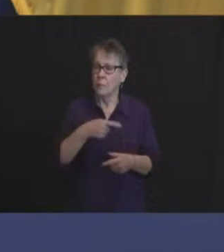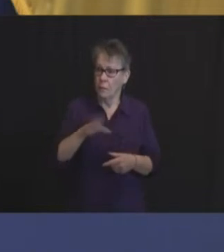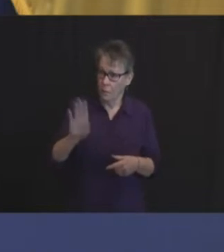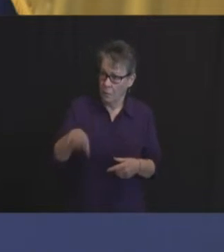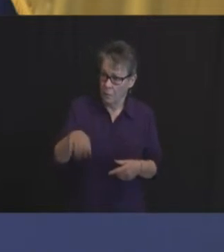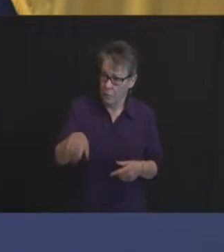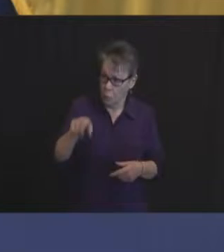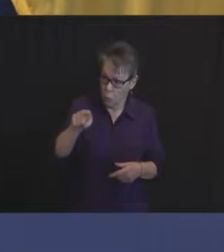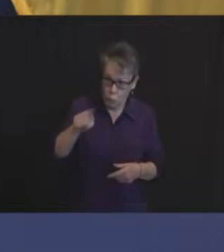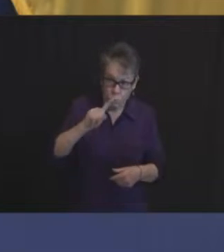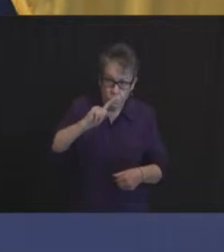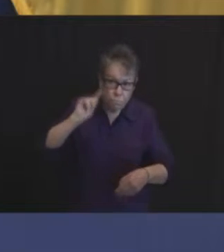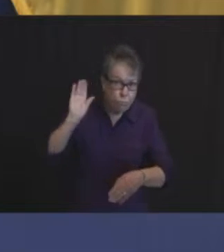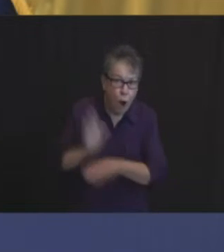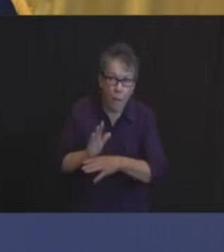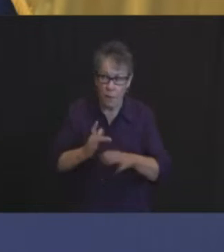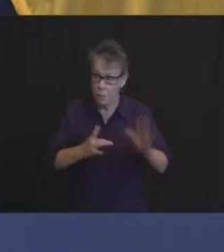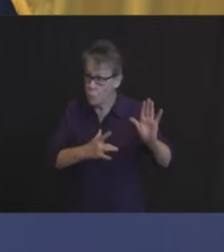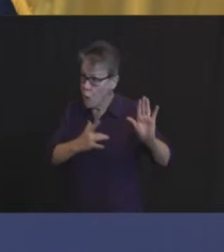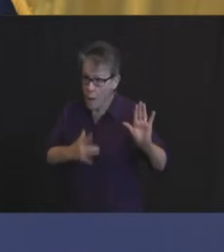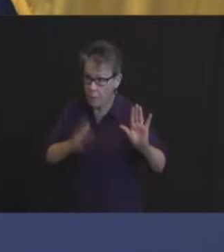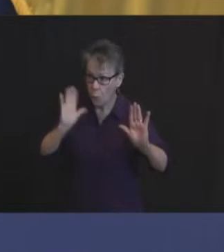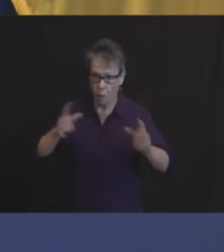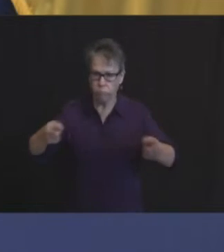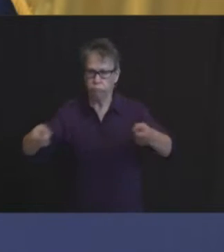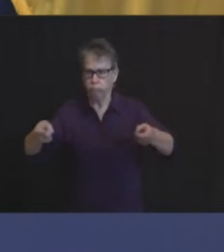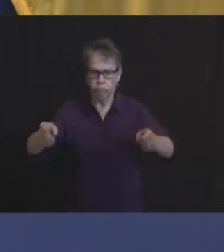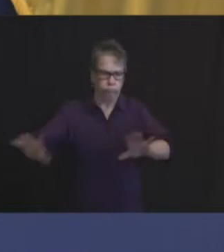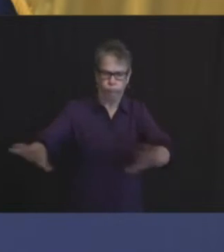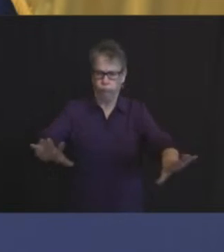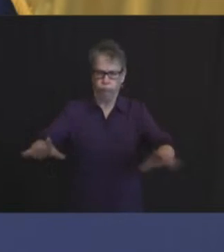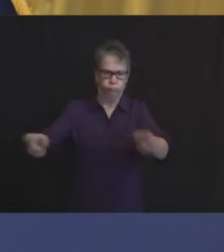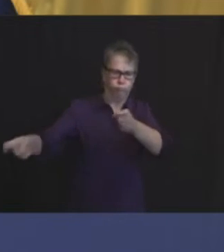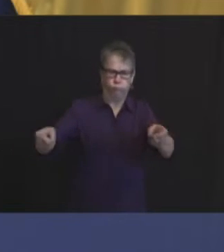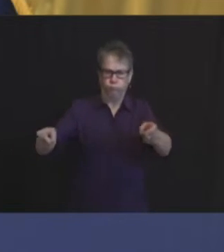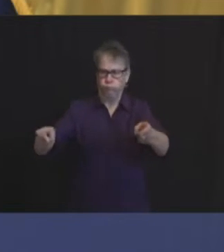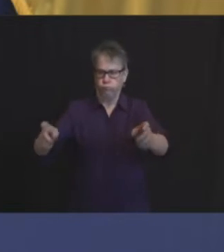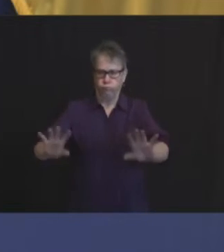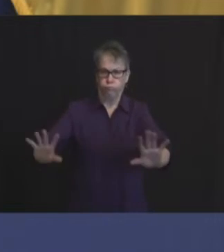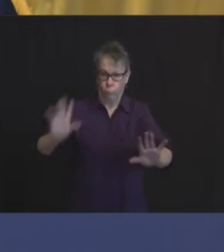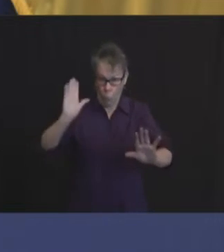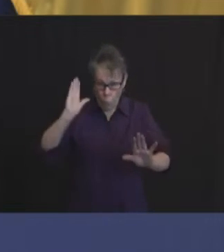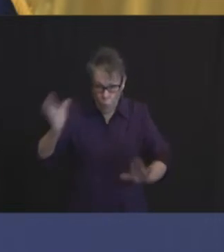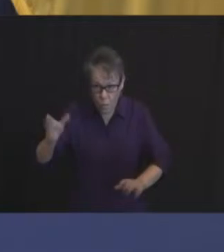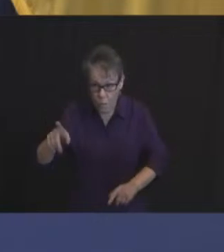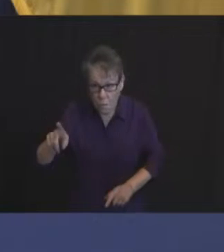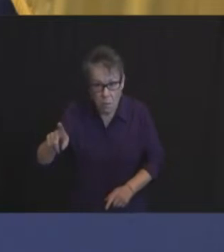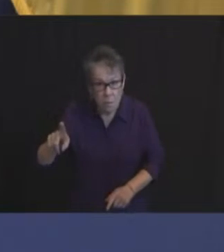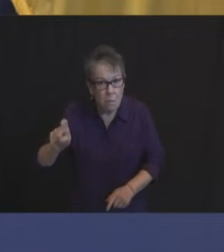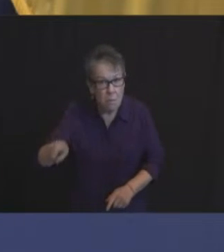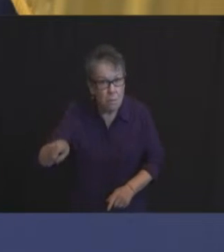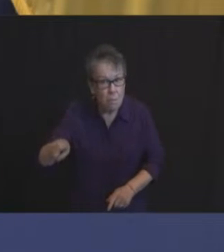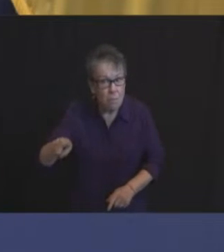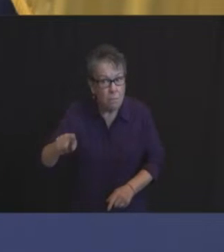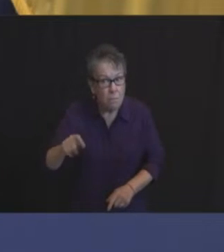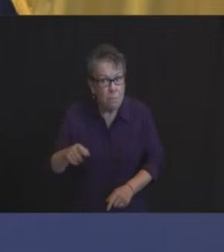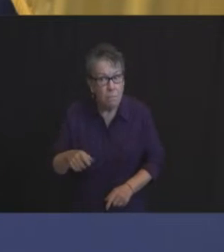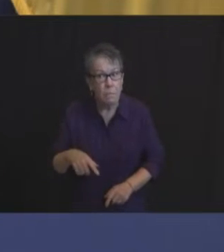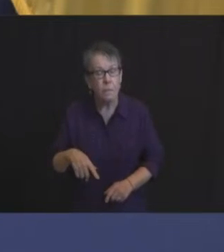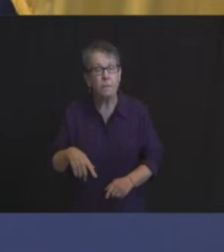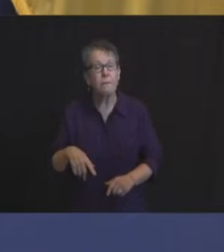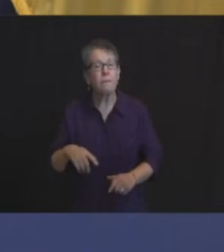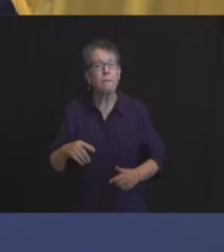There are, I think, Commissioner, you had mentioned that we're doing it sort of the honor system in terms of jumping the